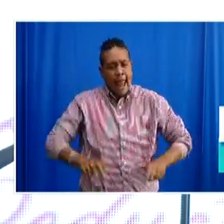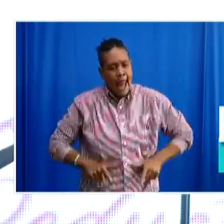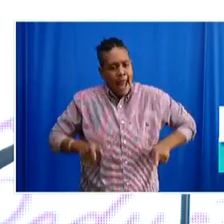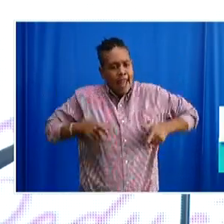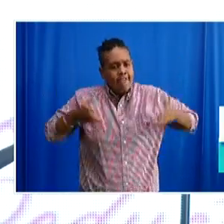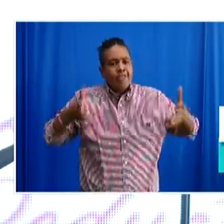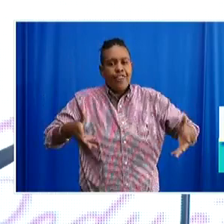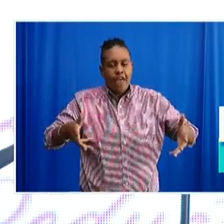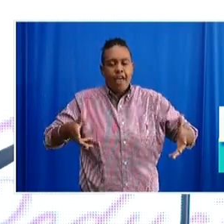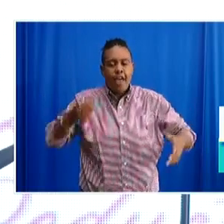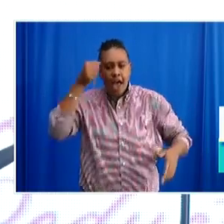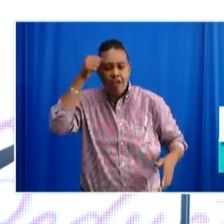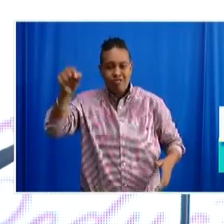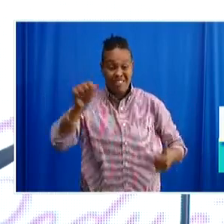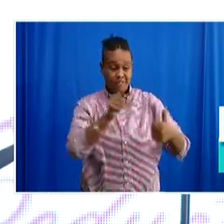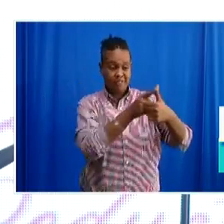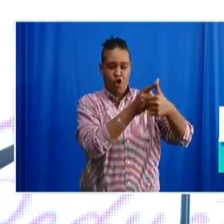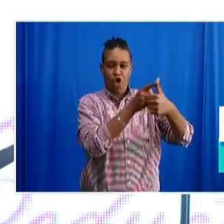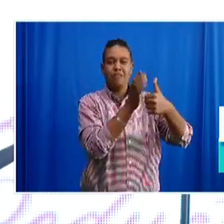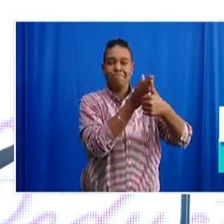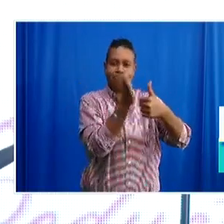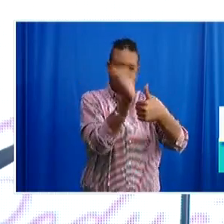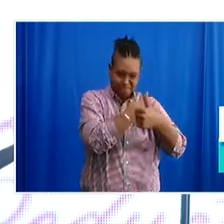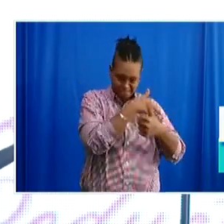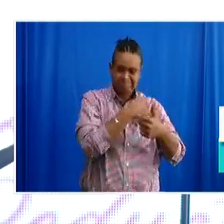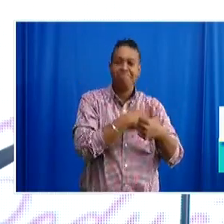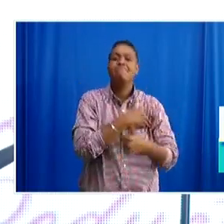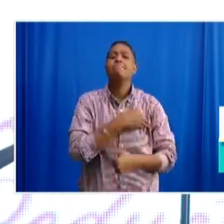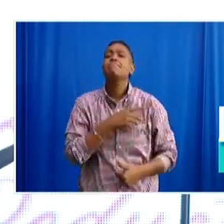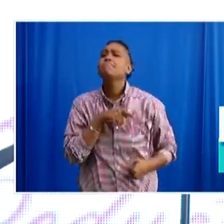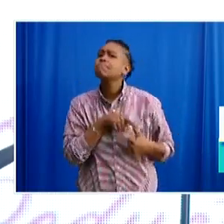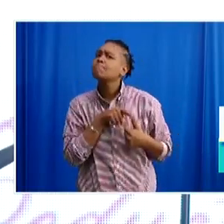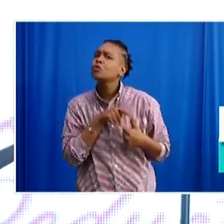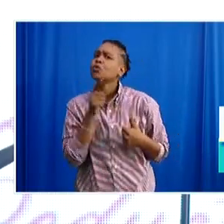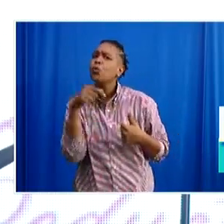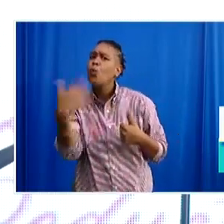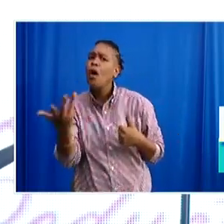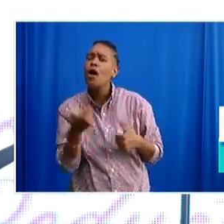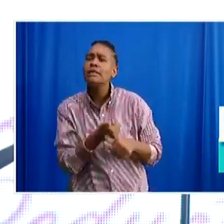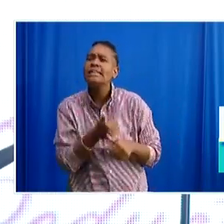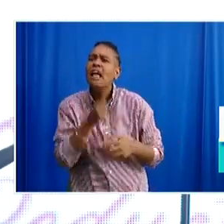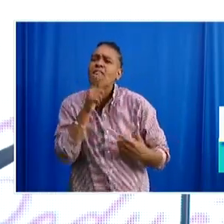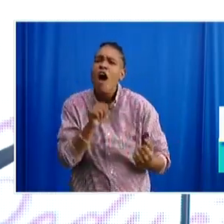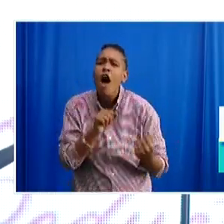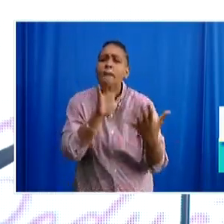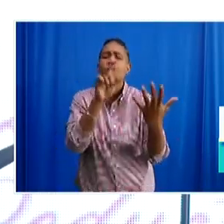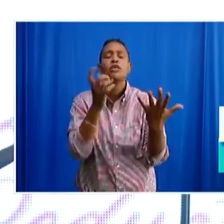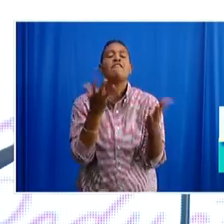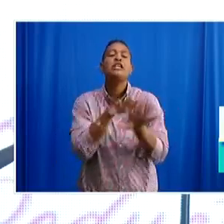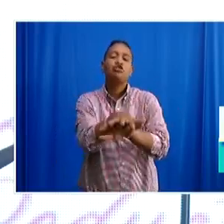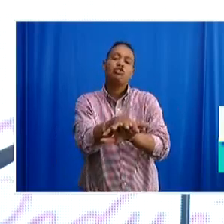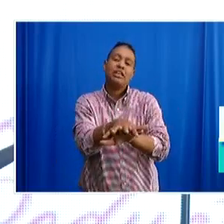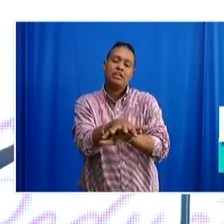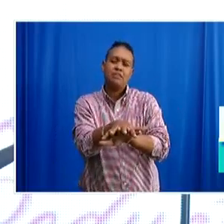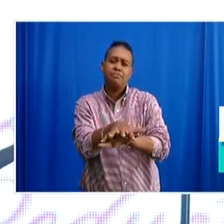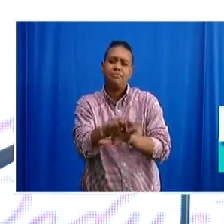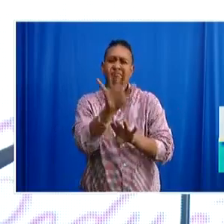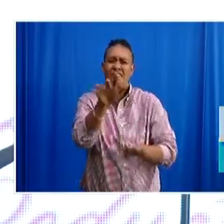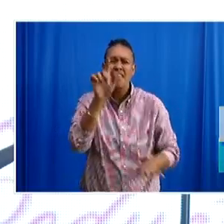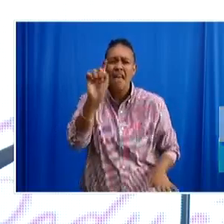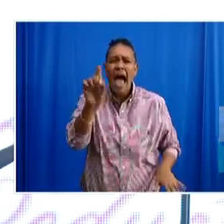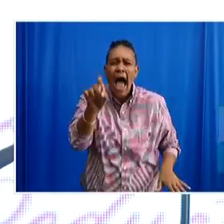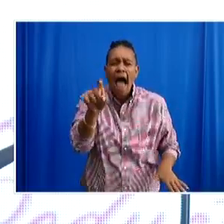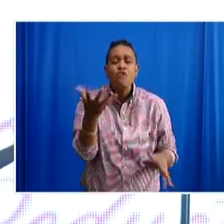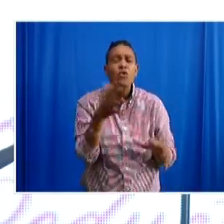is the first point of two, is that the approach has to be an integrated approach. Has to